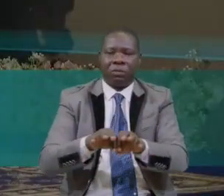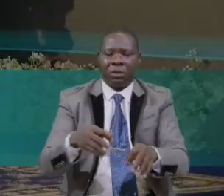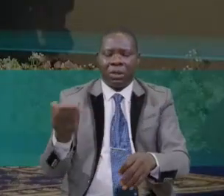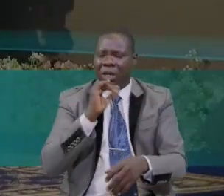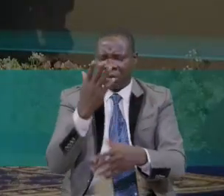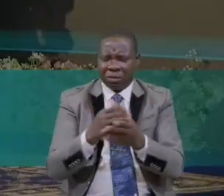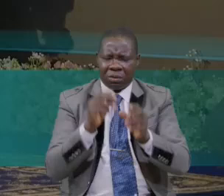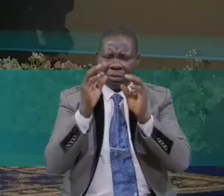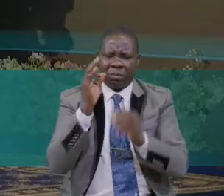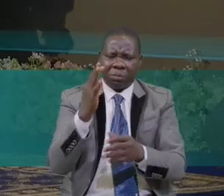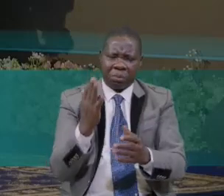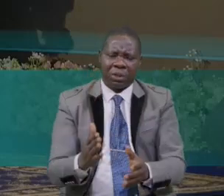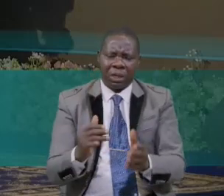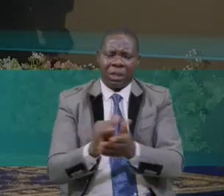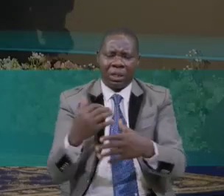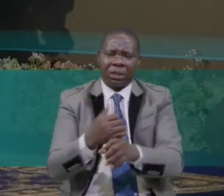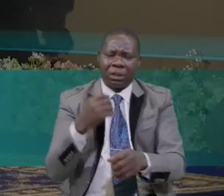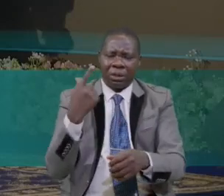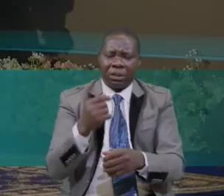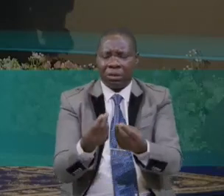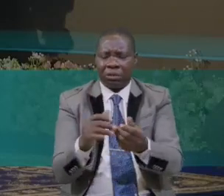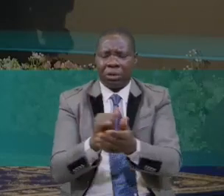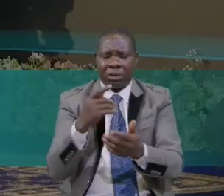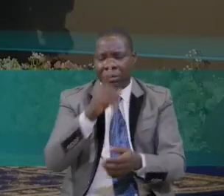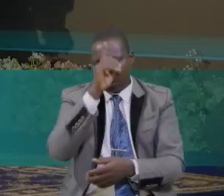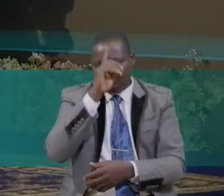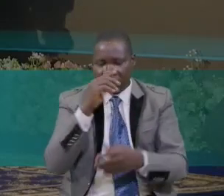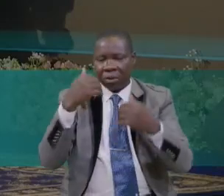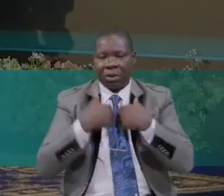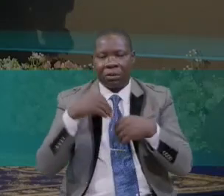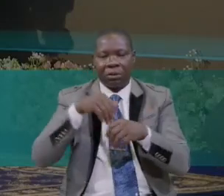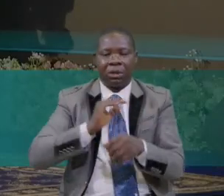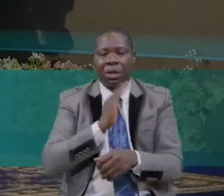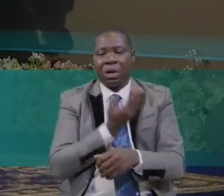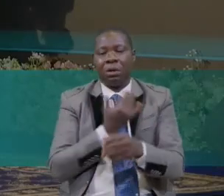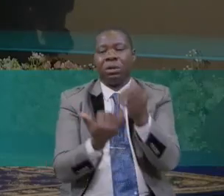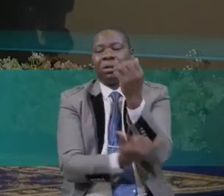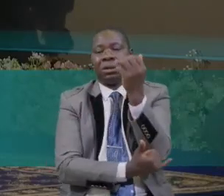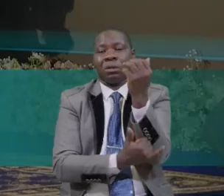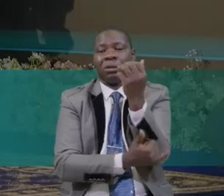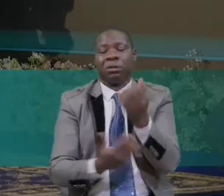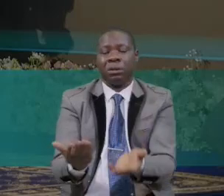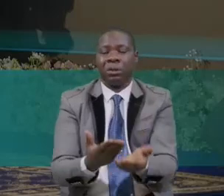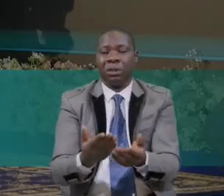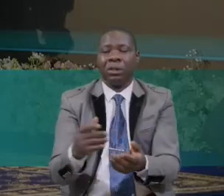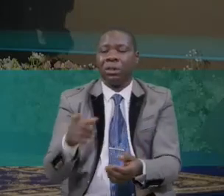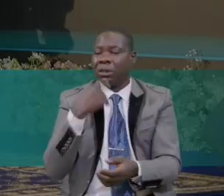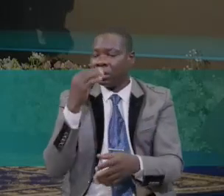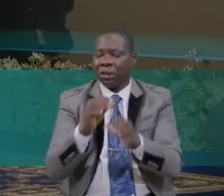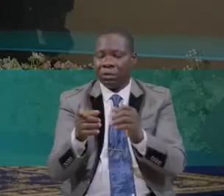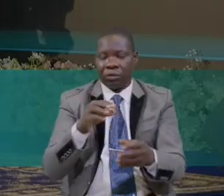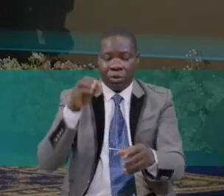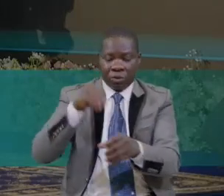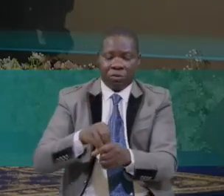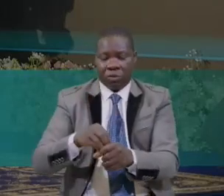the widows have in our nation here. They say, if you sow this seed, the